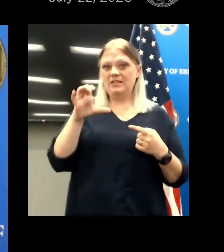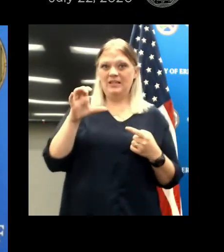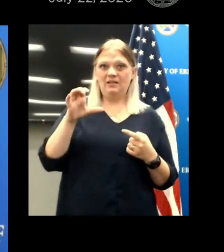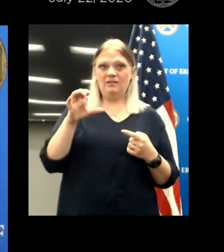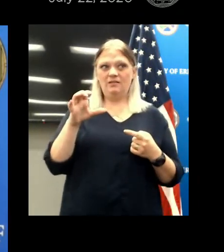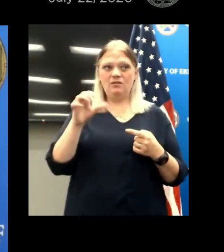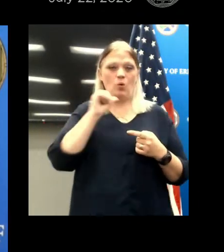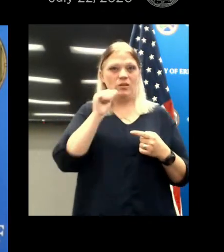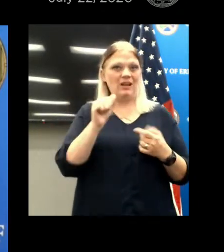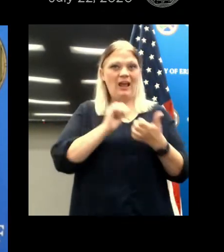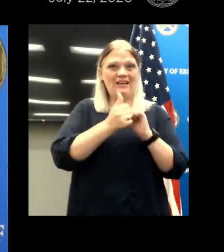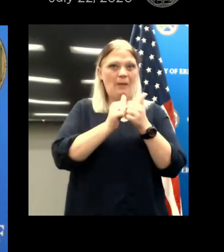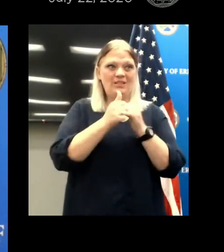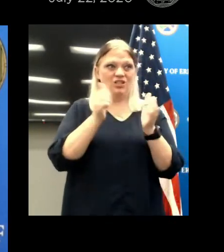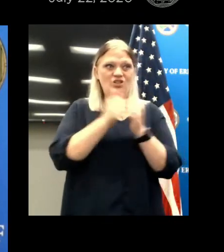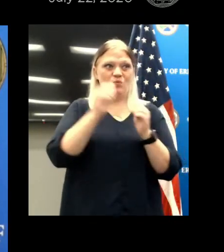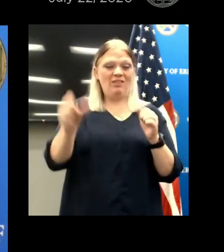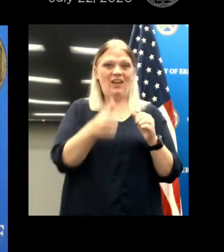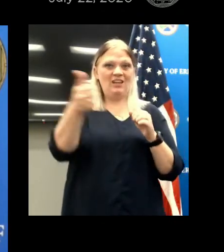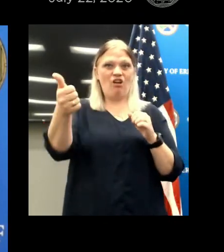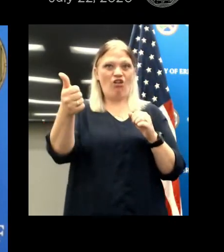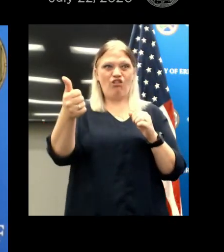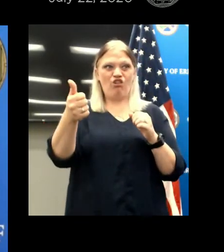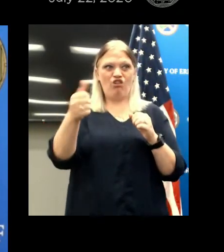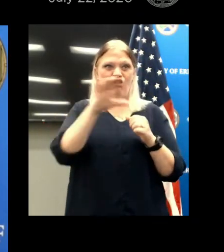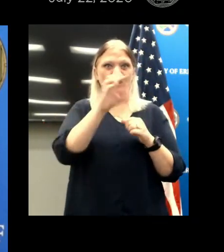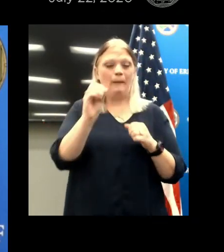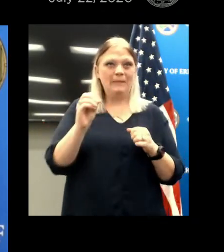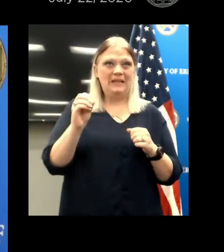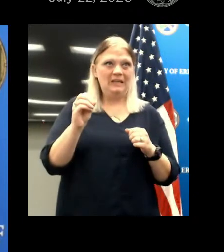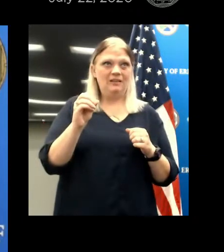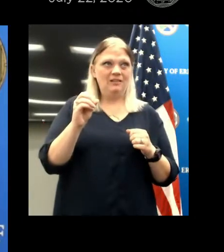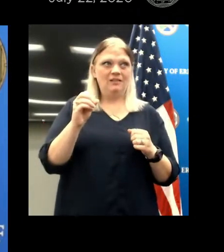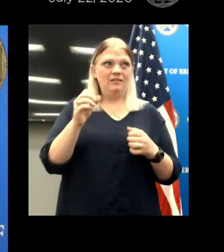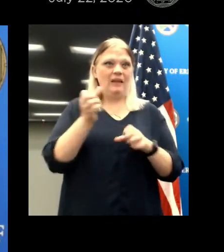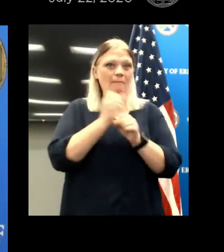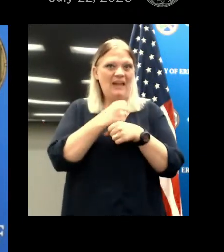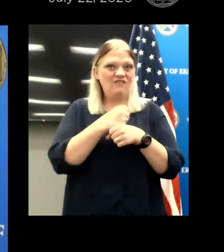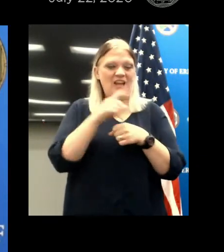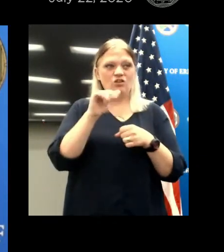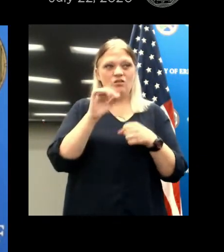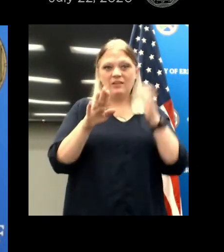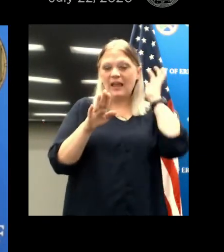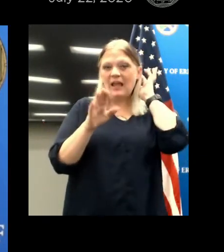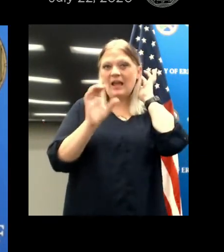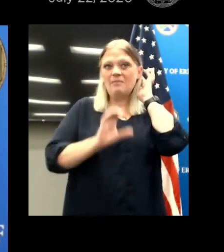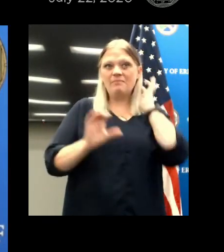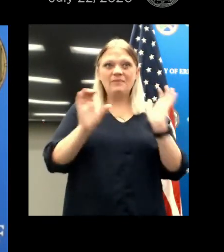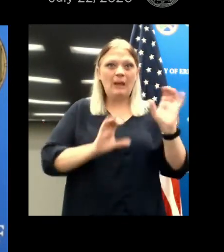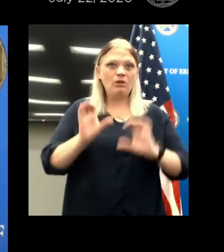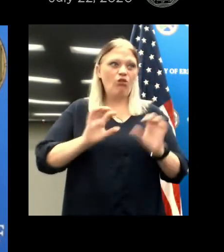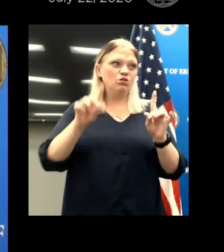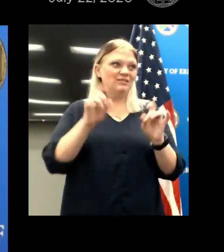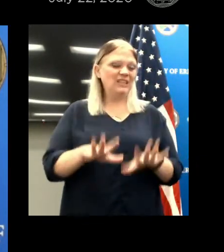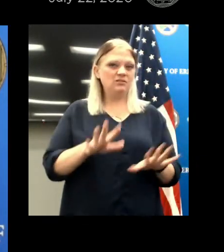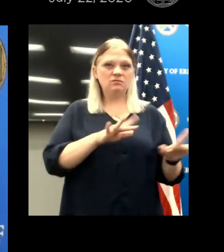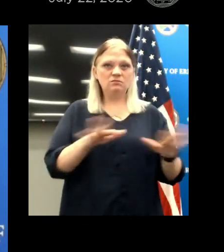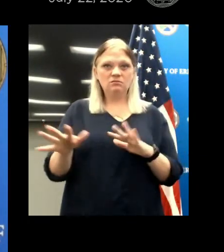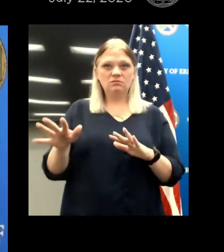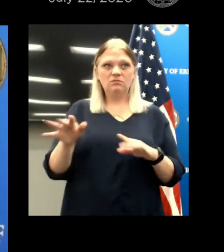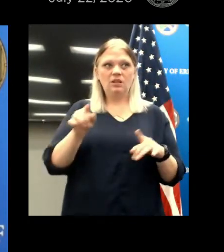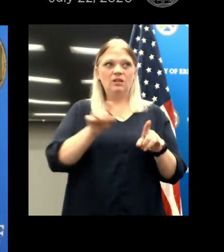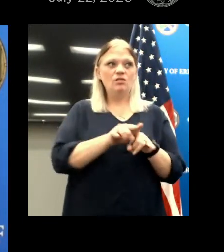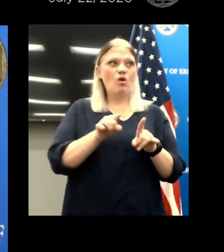in competition with any other companies that manufacture laboratory reagents or laboratory tests. It's